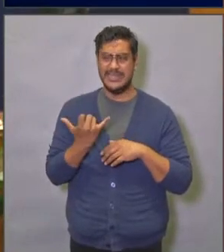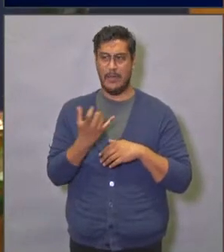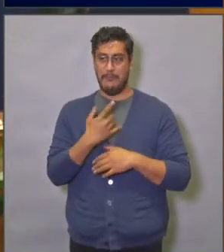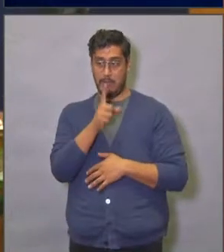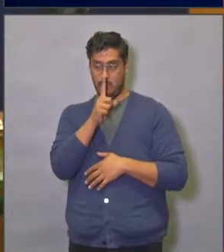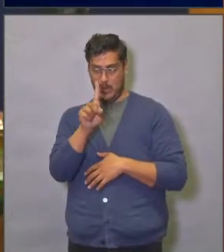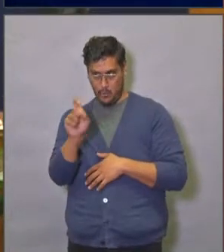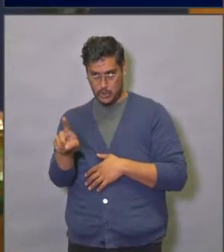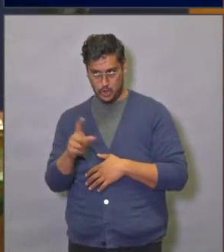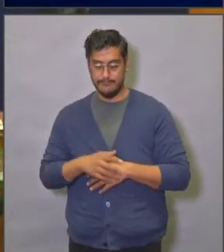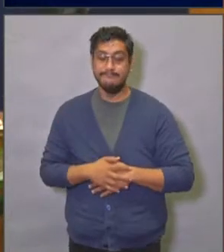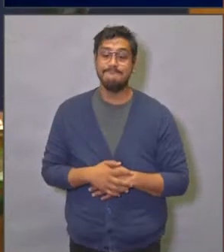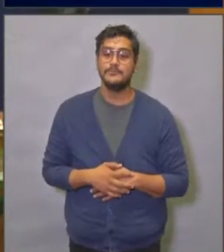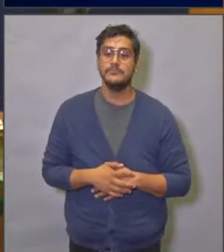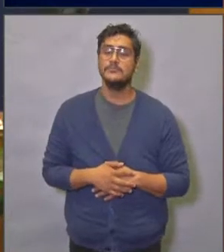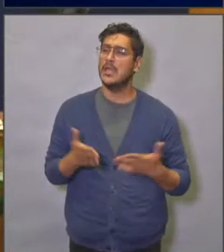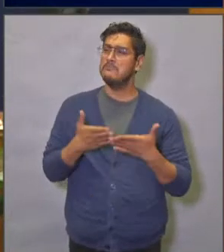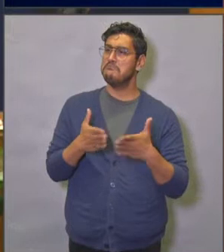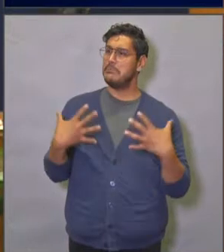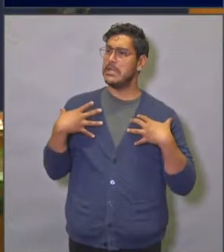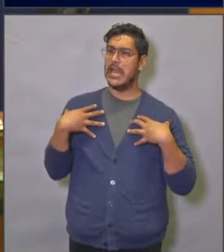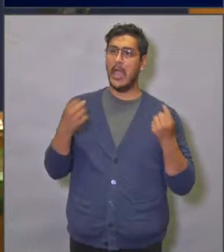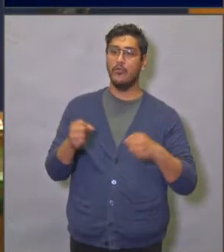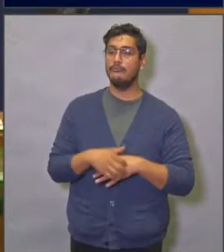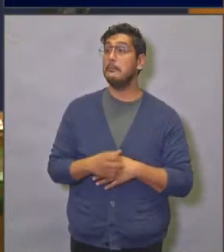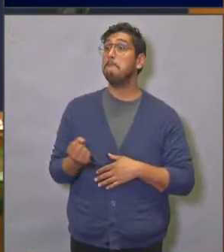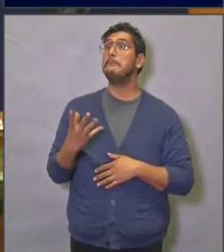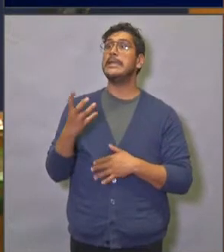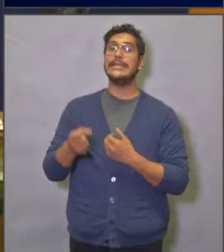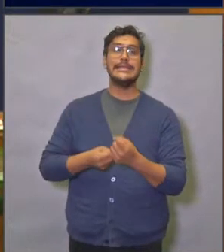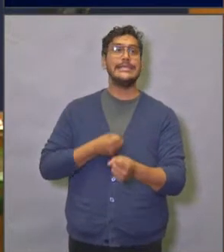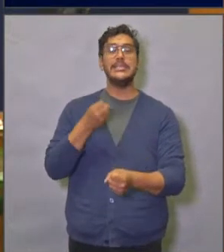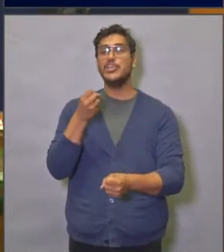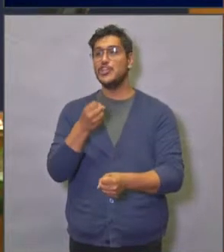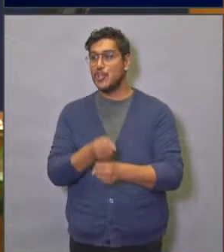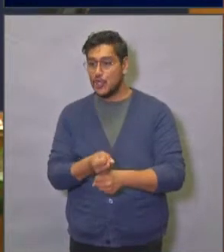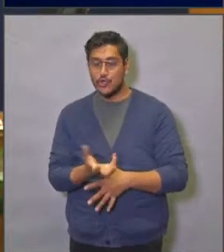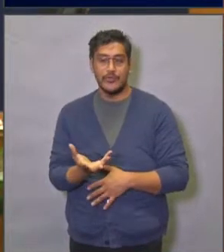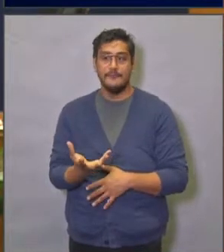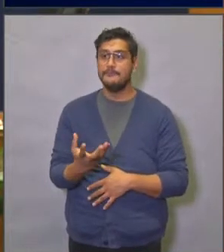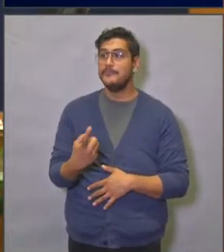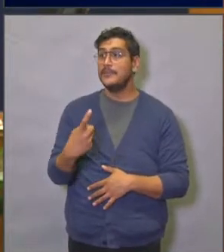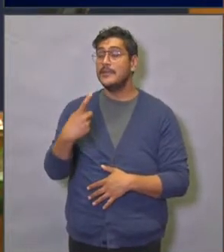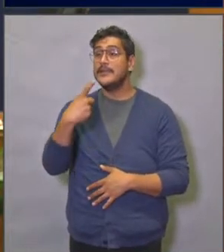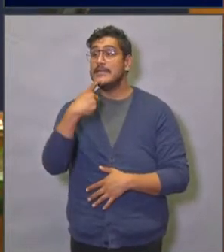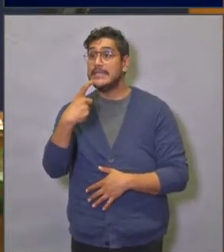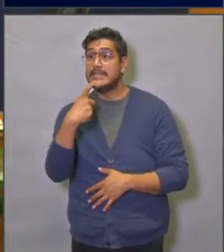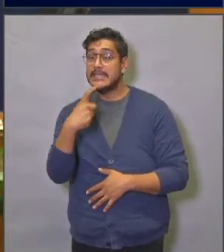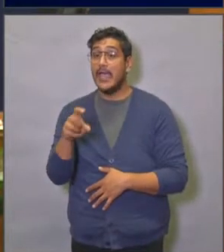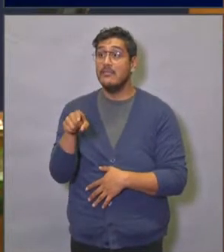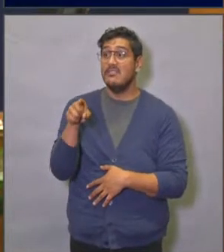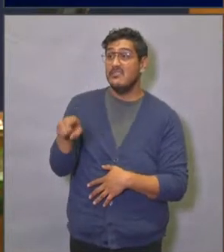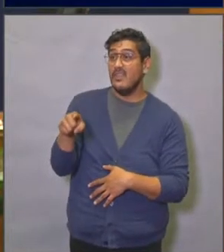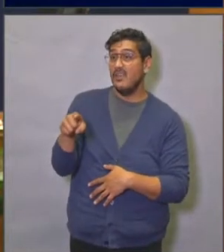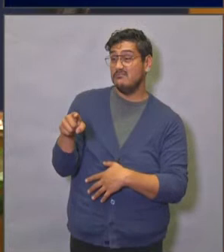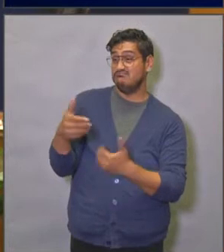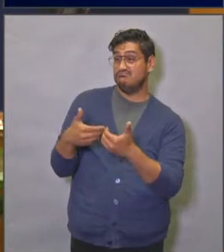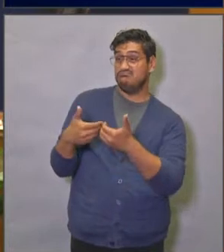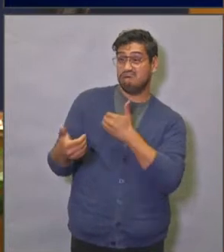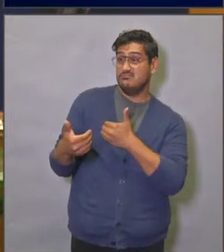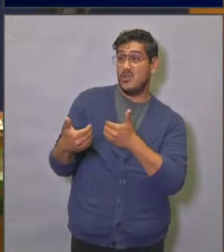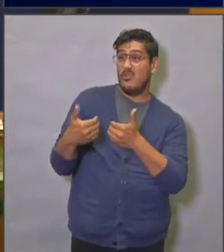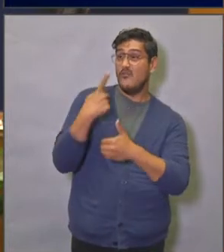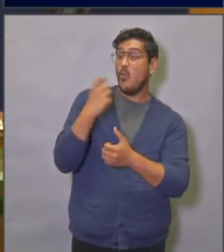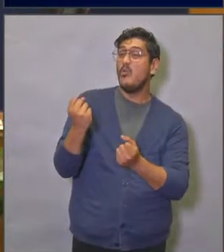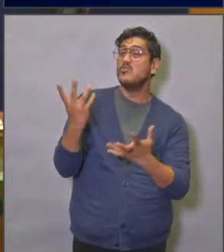questions. You know, public health officials for years have been saying that safe-sex education works better than abstinence only. So I'm wondering, after so many